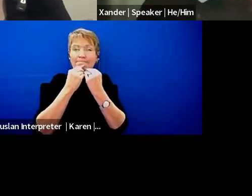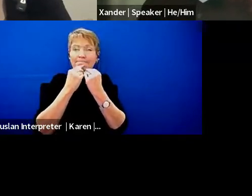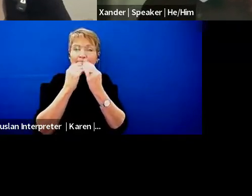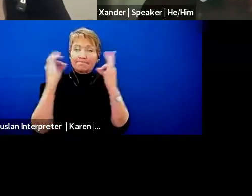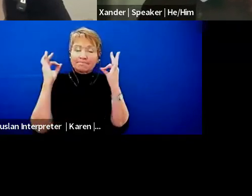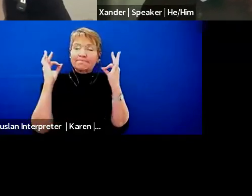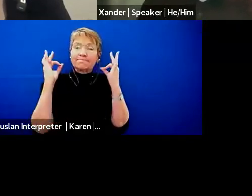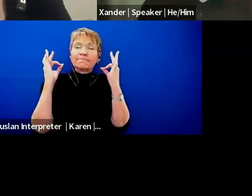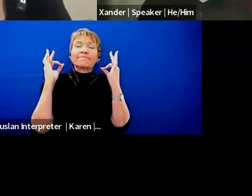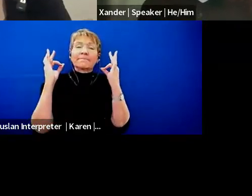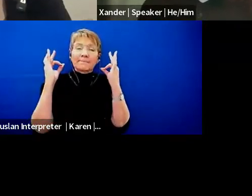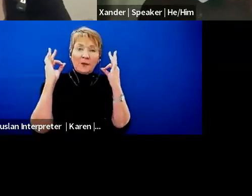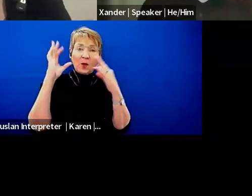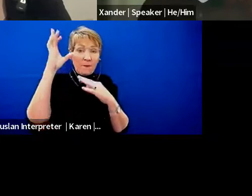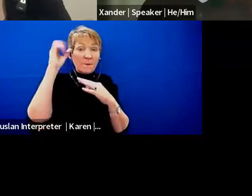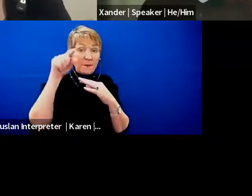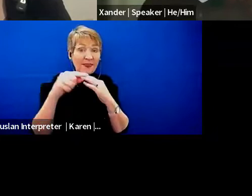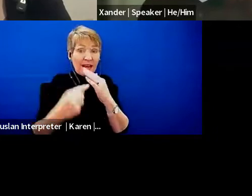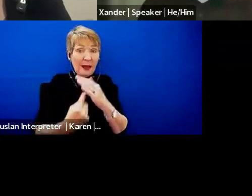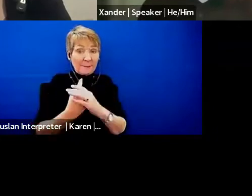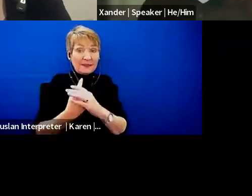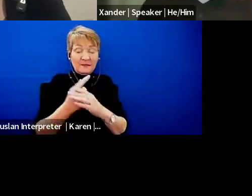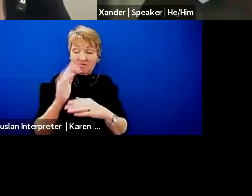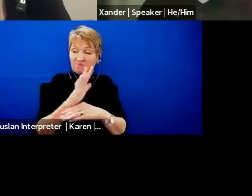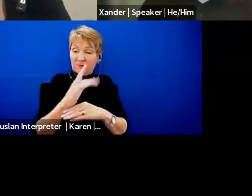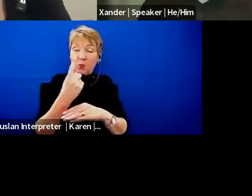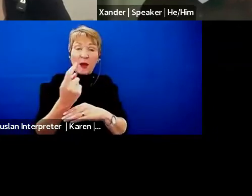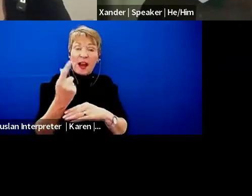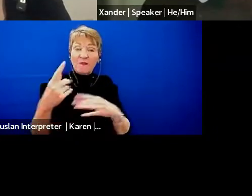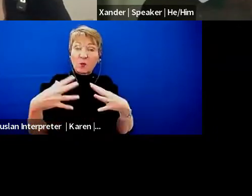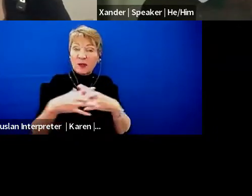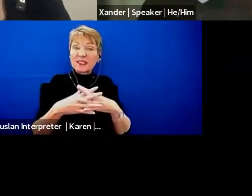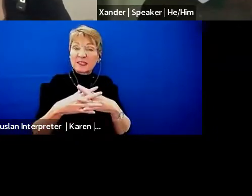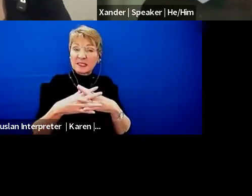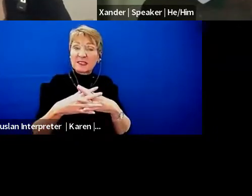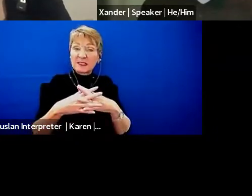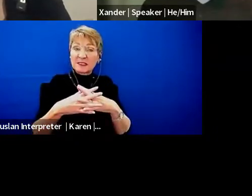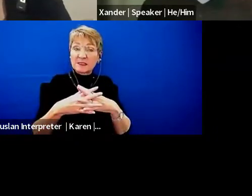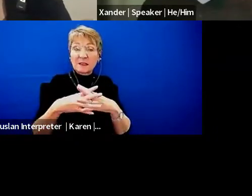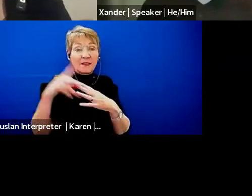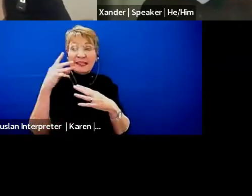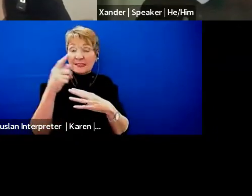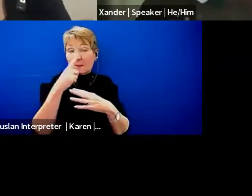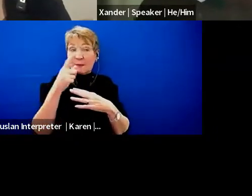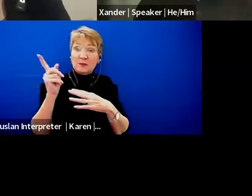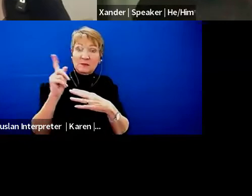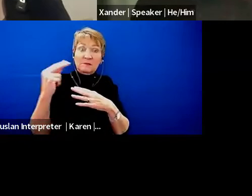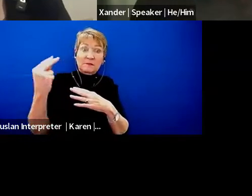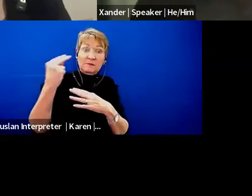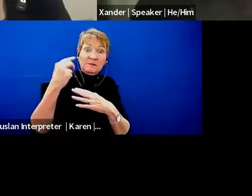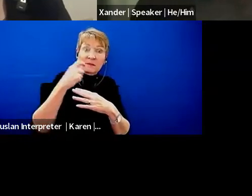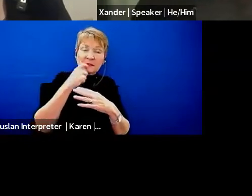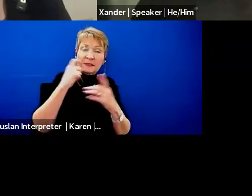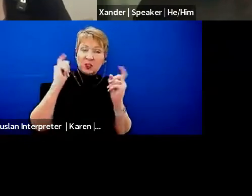One time that literally happened for about a week and a half, which was kind of concerning for some people, but figuring it